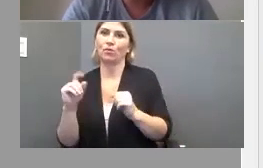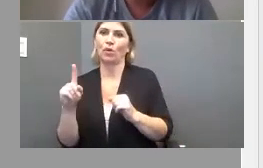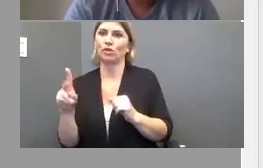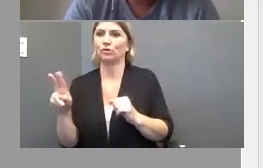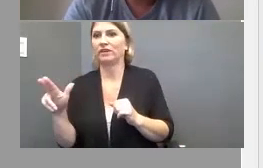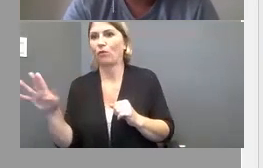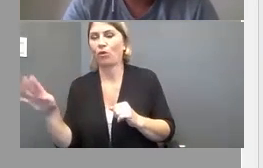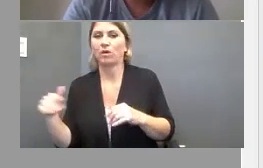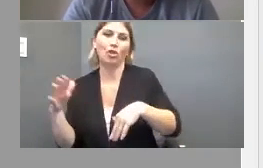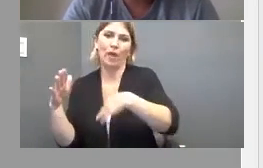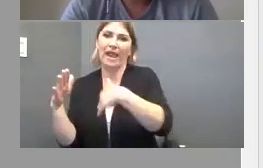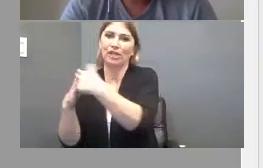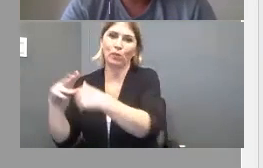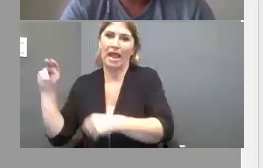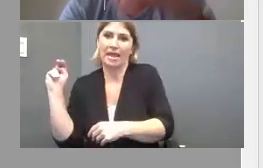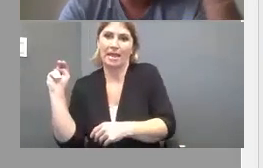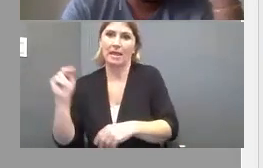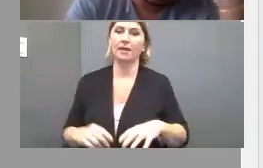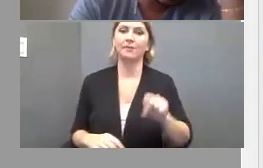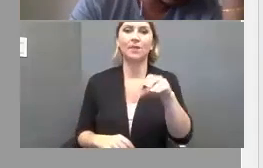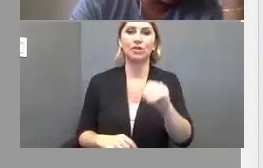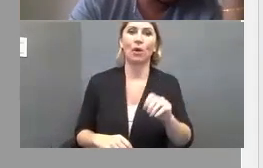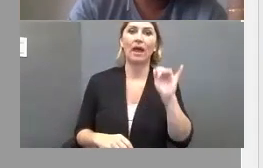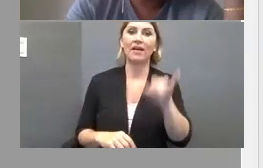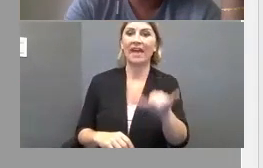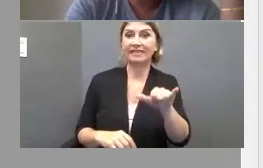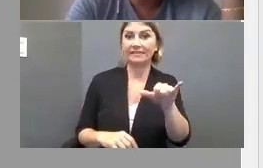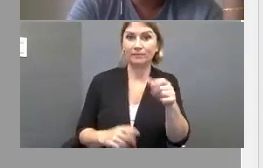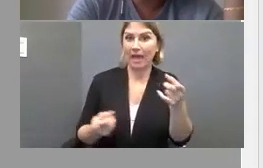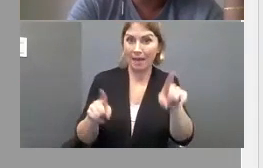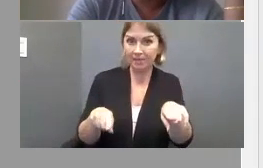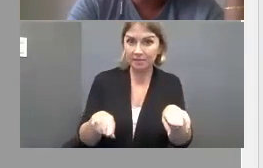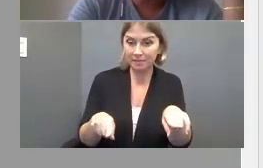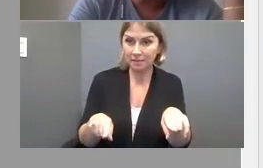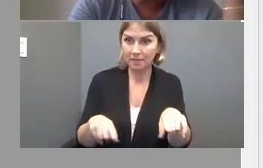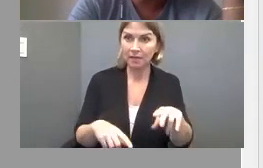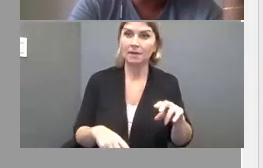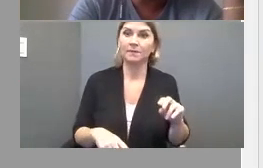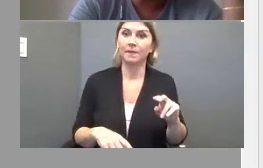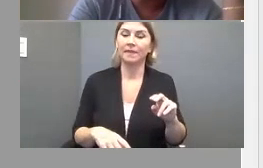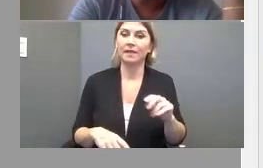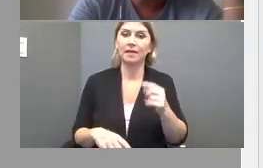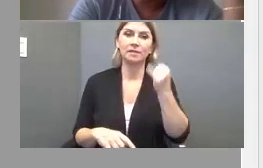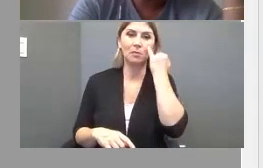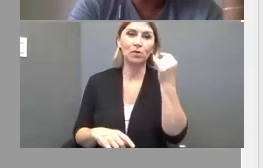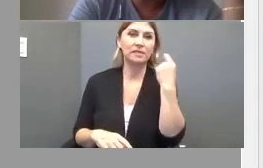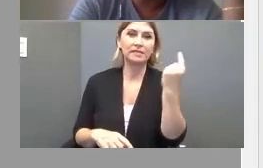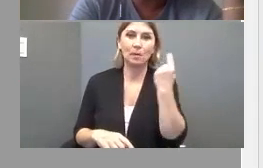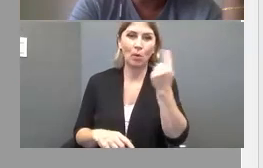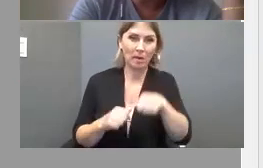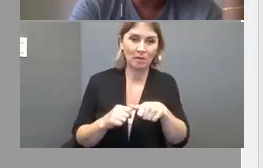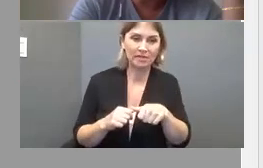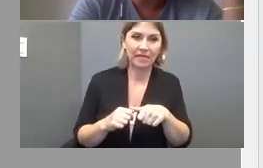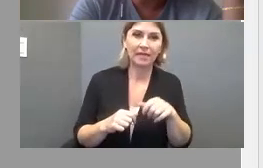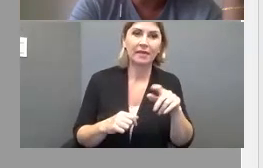way to n, right? So if that is the case, can let's see if someone remembers, what would be